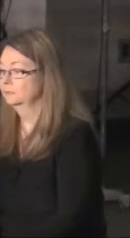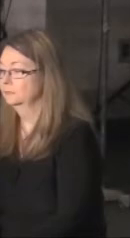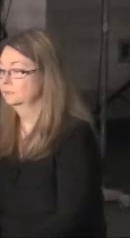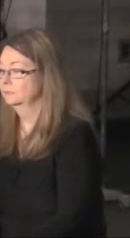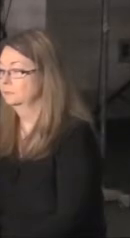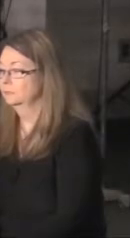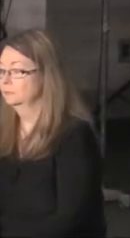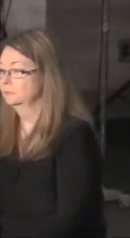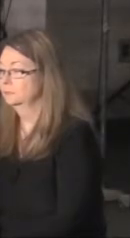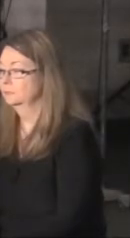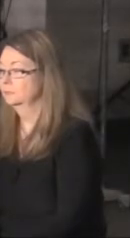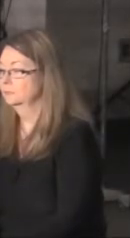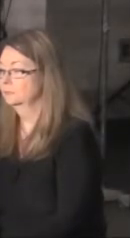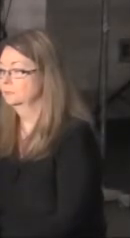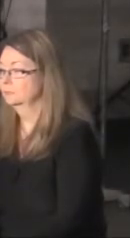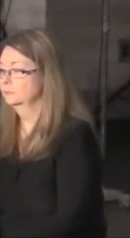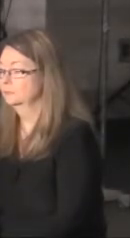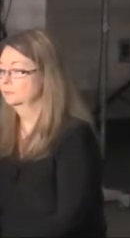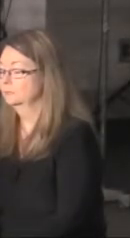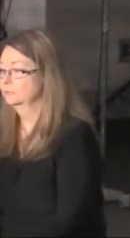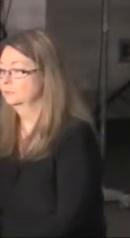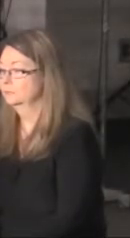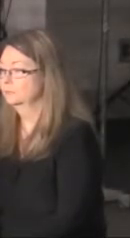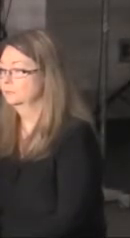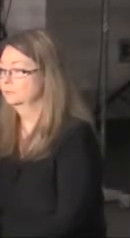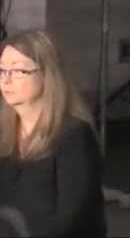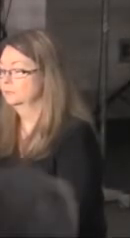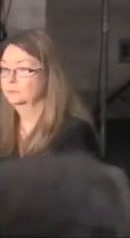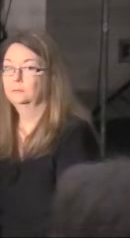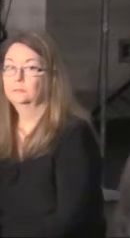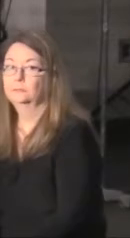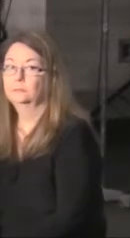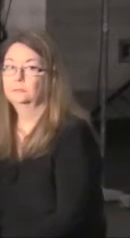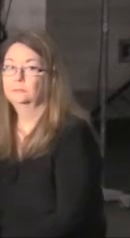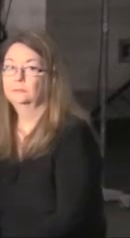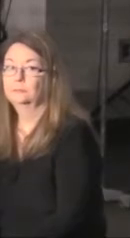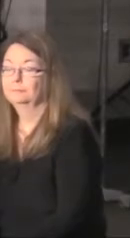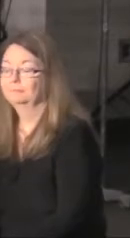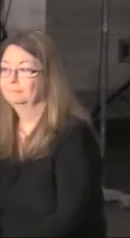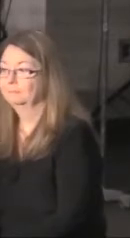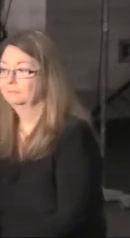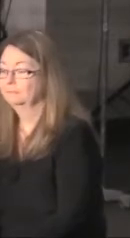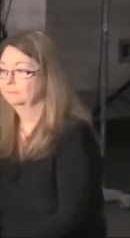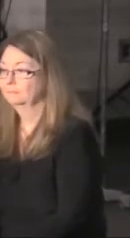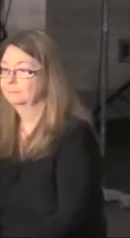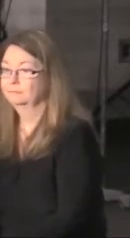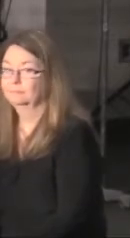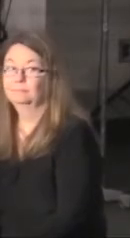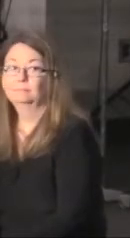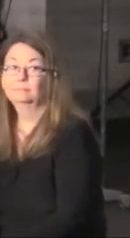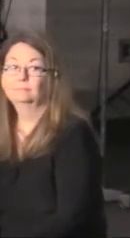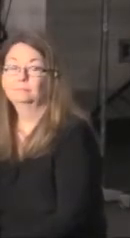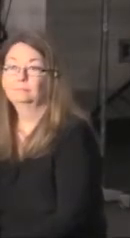proclaim Christ out of selfish ambition, not sincerely, but thinking to afflict me in my imprisonment. What then? Only that